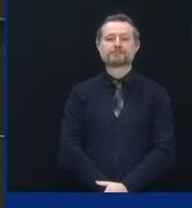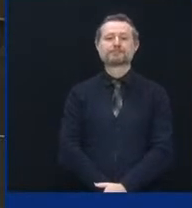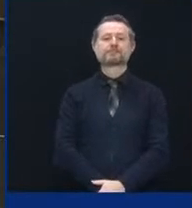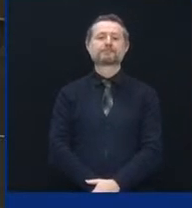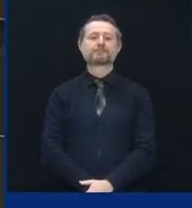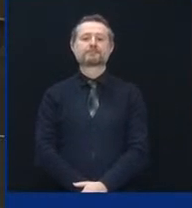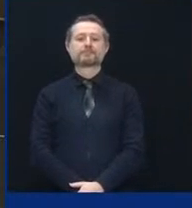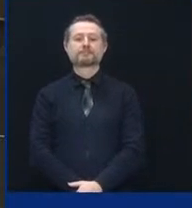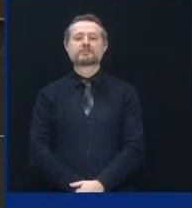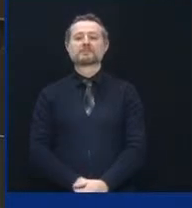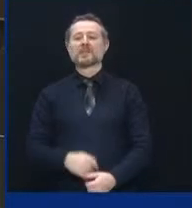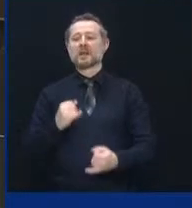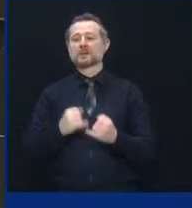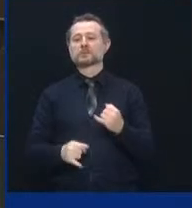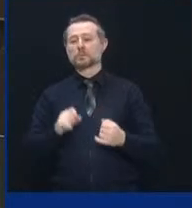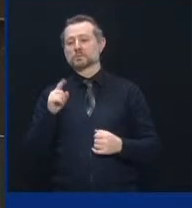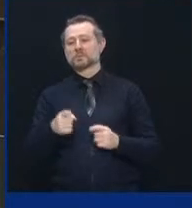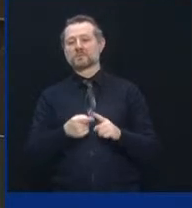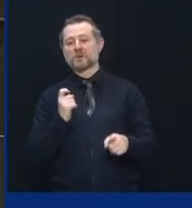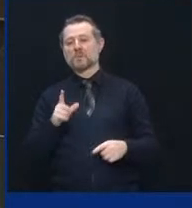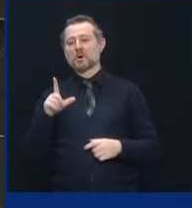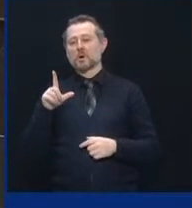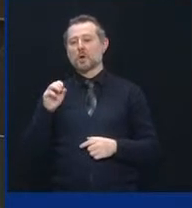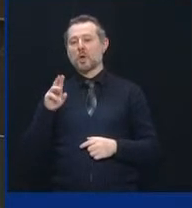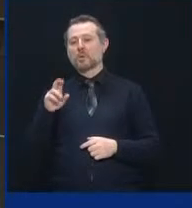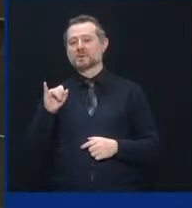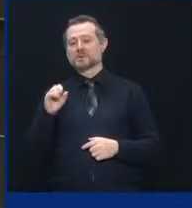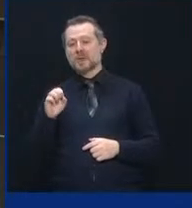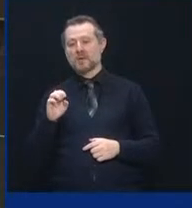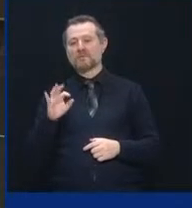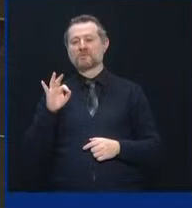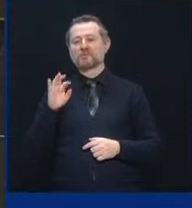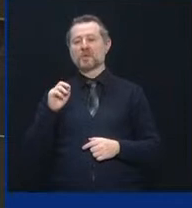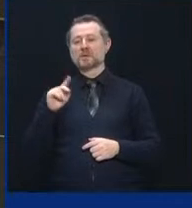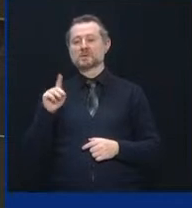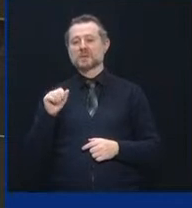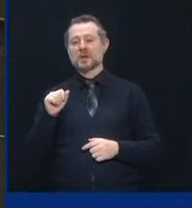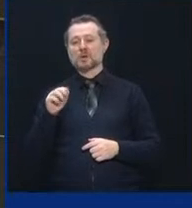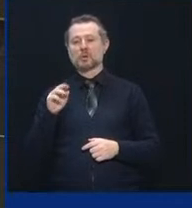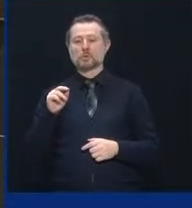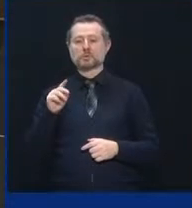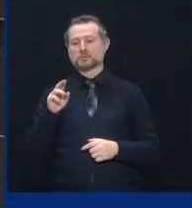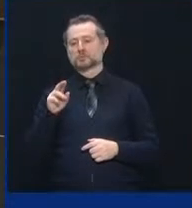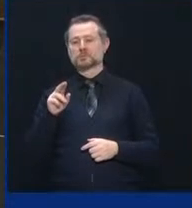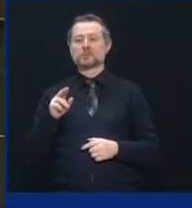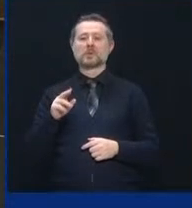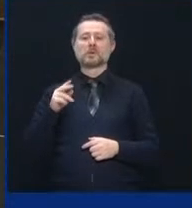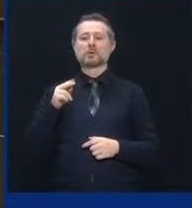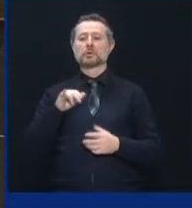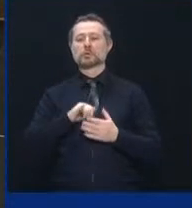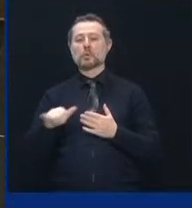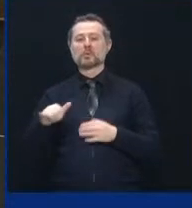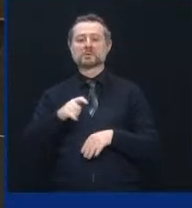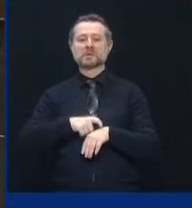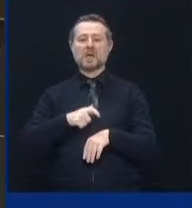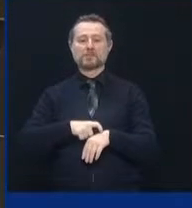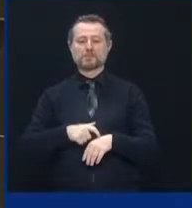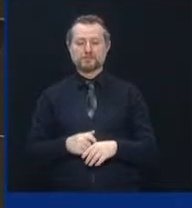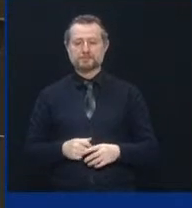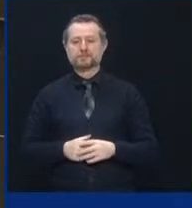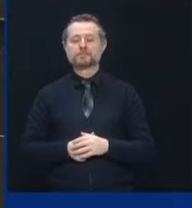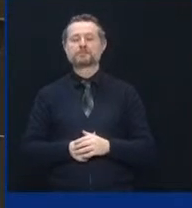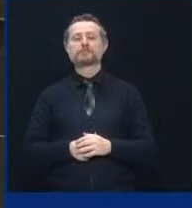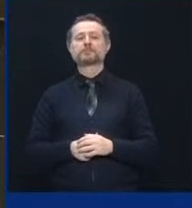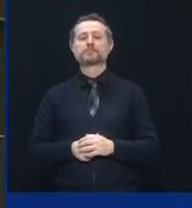Governor, your last question comes from Luis Fede Saderni at the New York Times. Luis, your line is open. Please unmute your microphone.